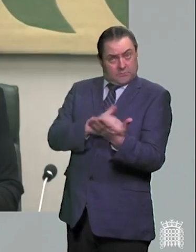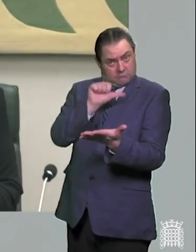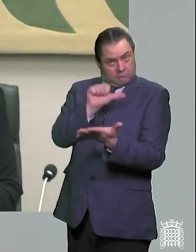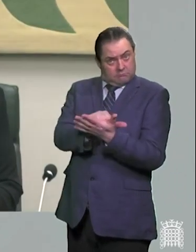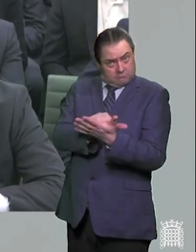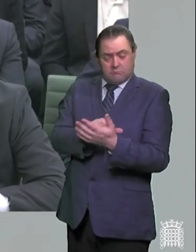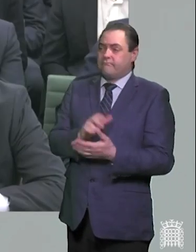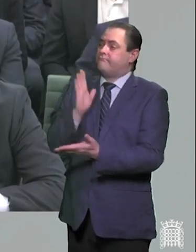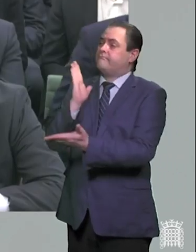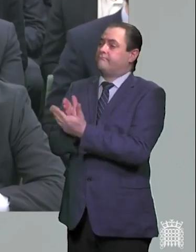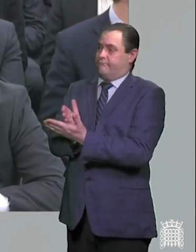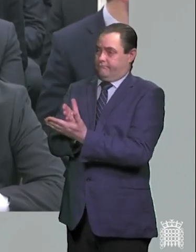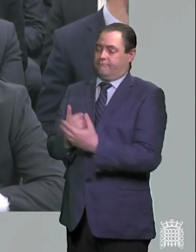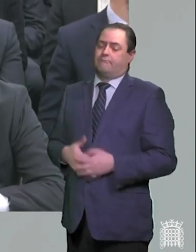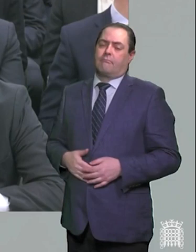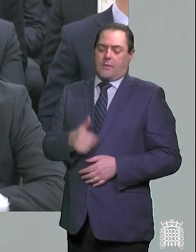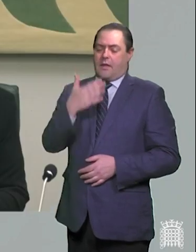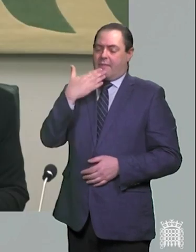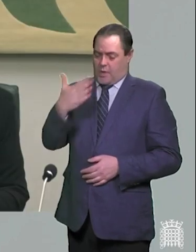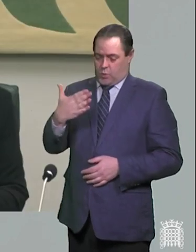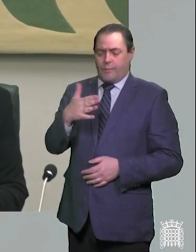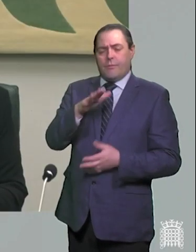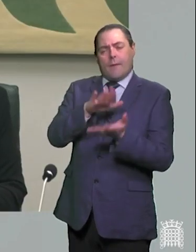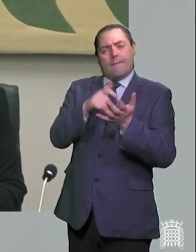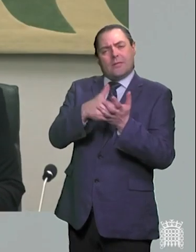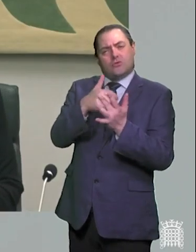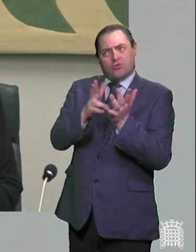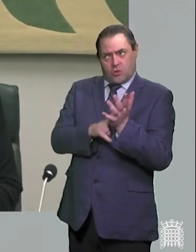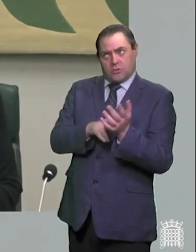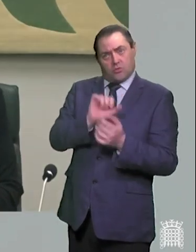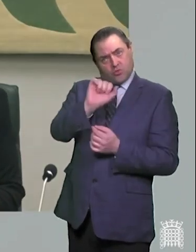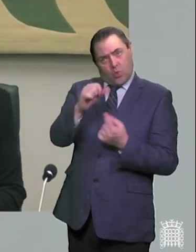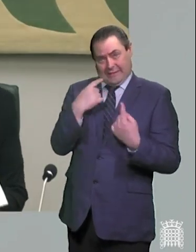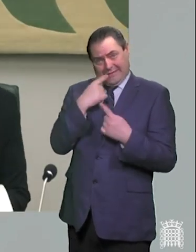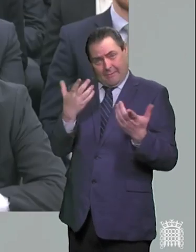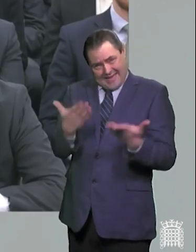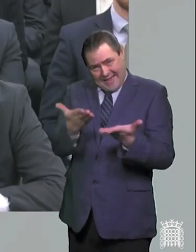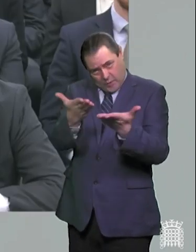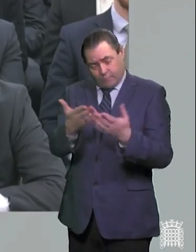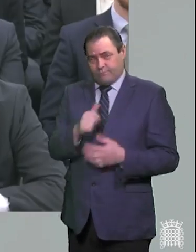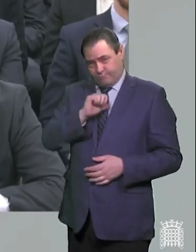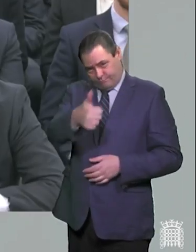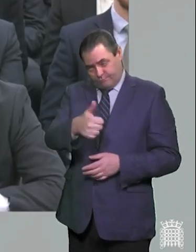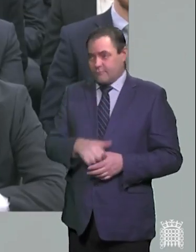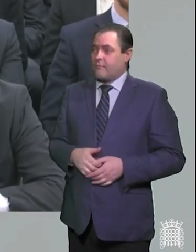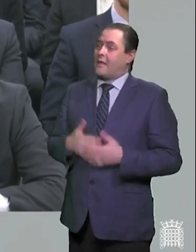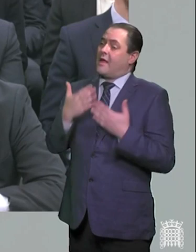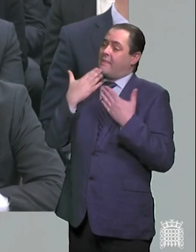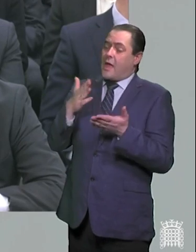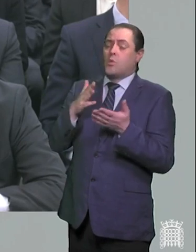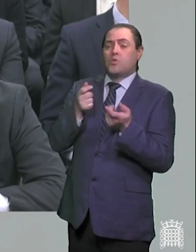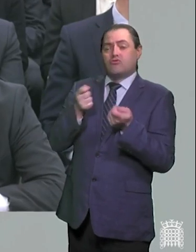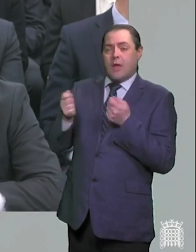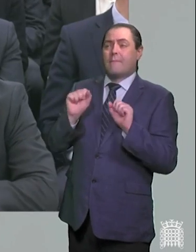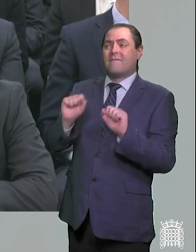true? I do. Thank you. Mr. Johnson, please make your opening statement. Thank you. Chair, if I can, before